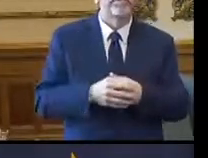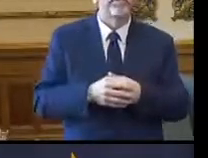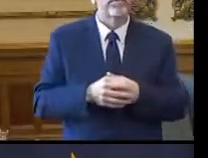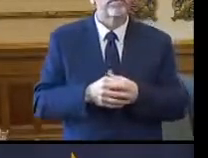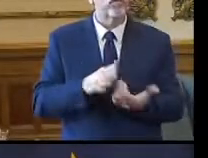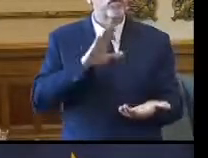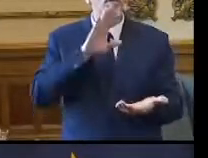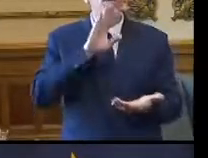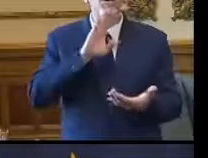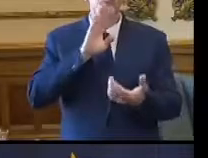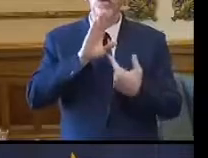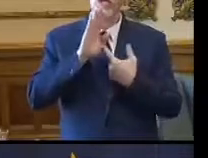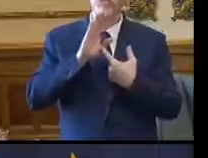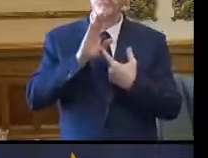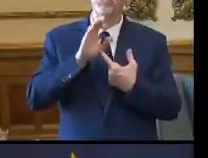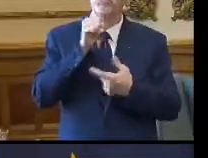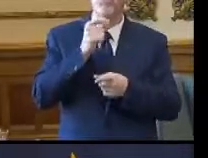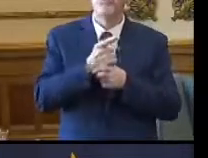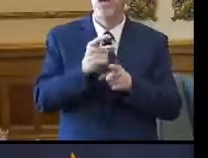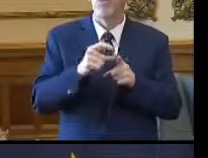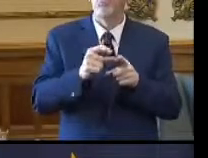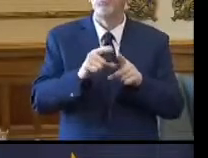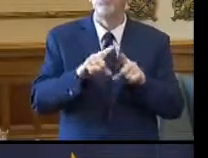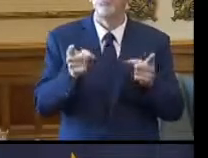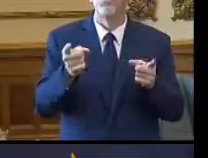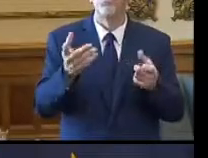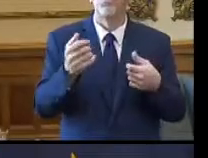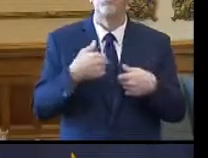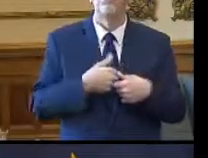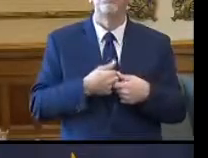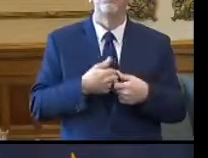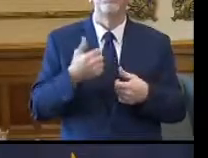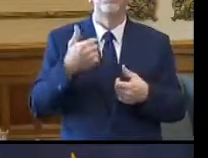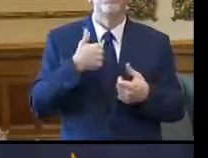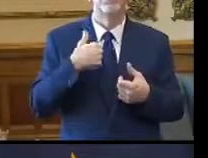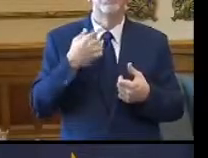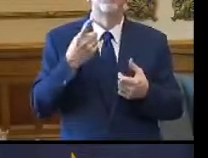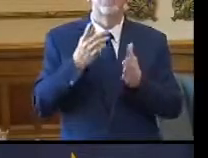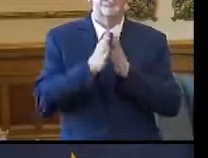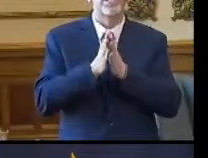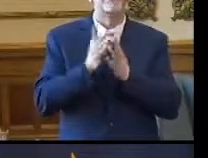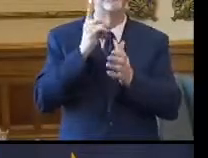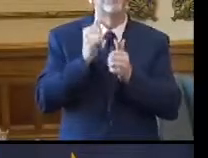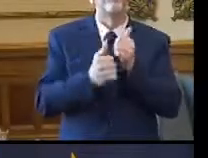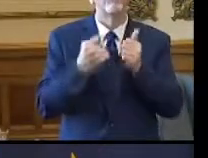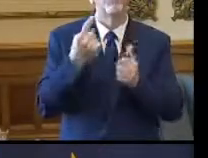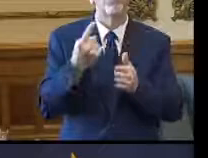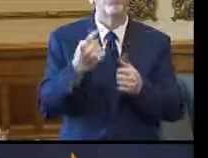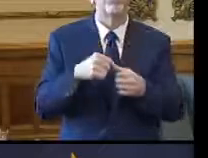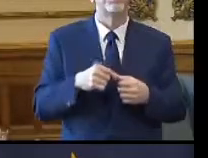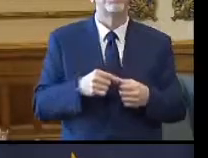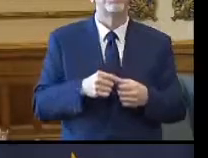Frustration might not be a word I chose, but I would just ask for everyone to be